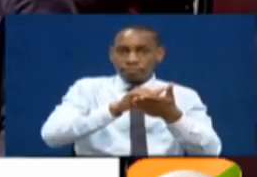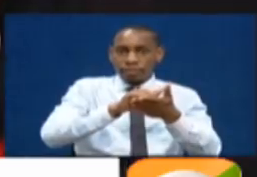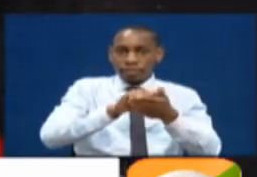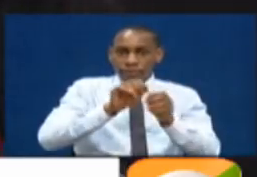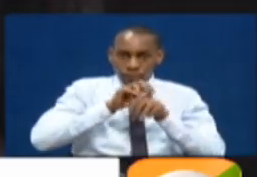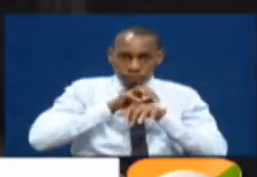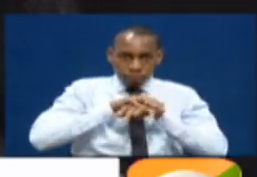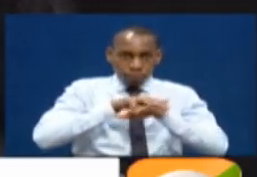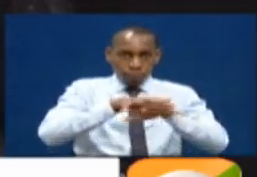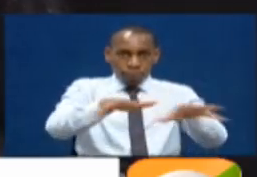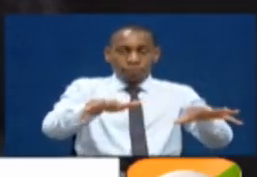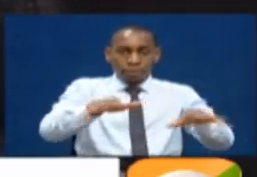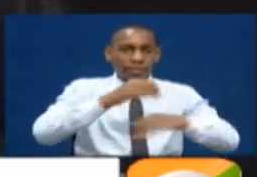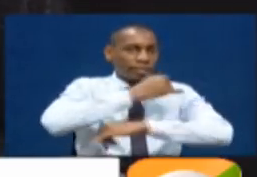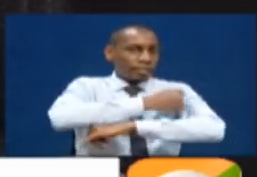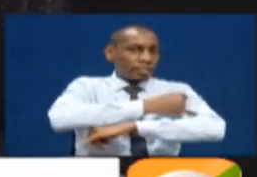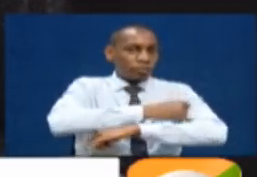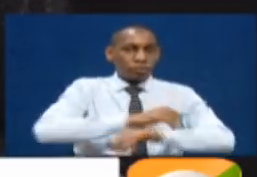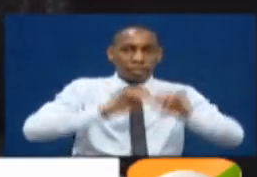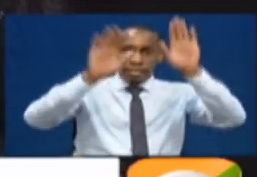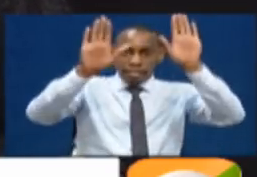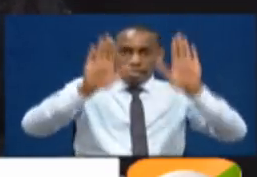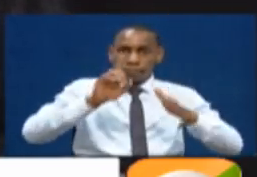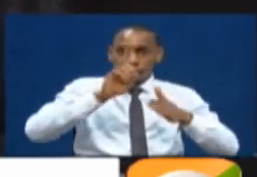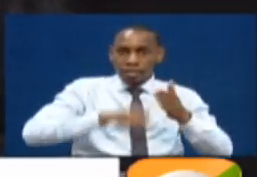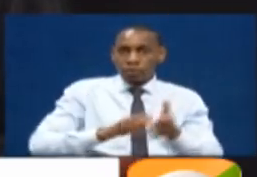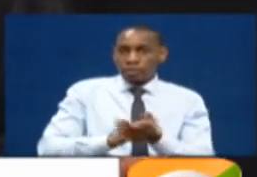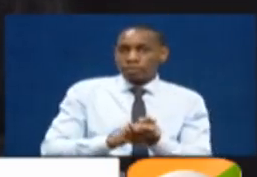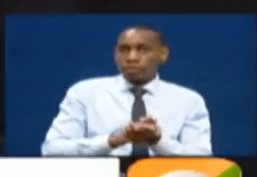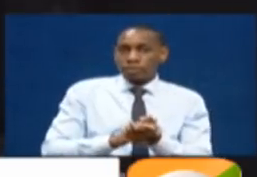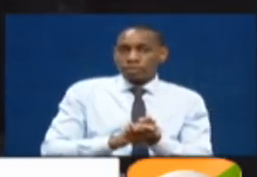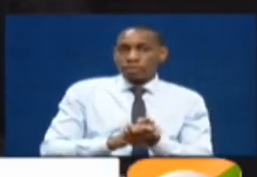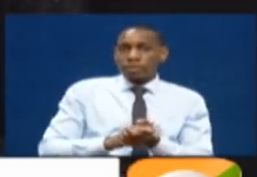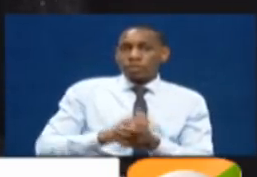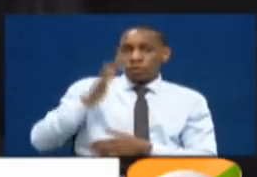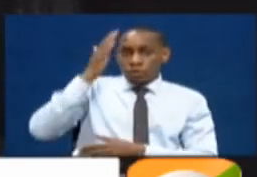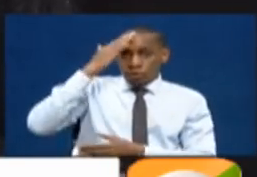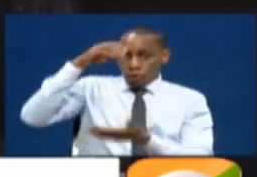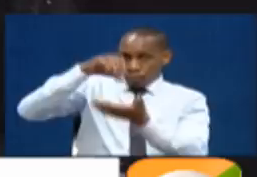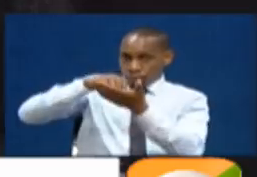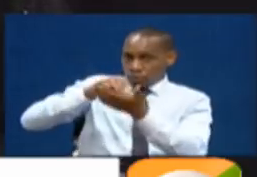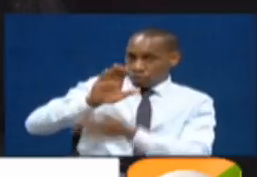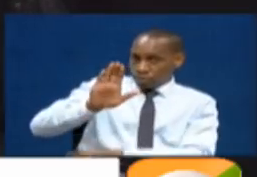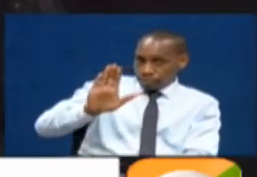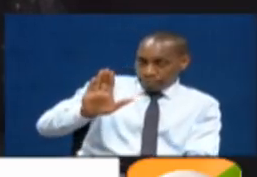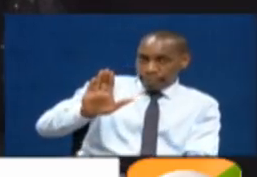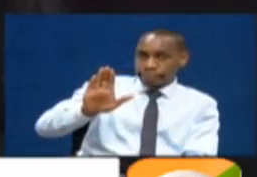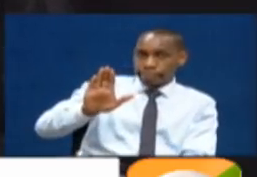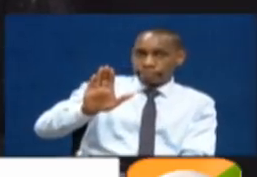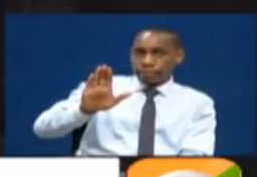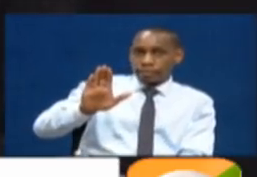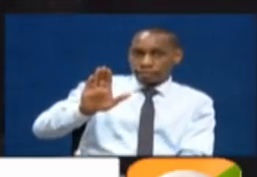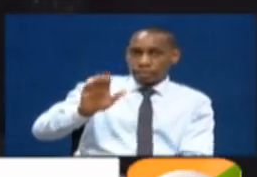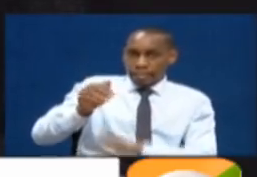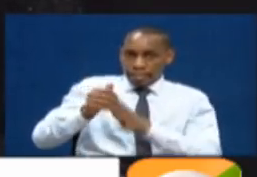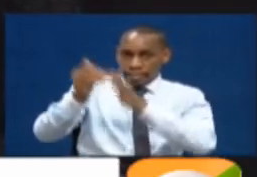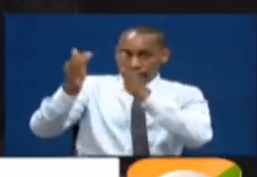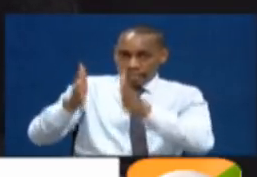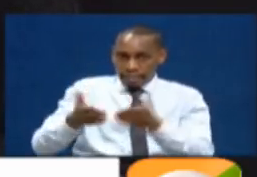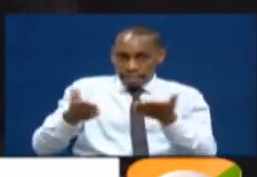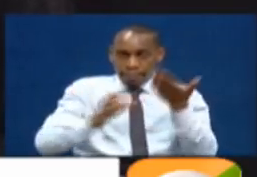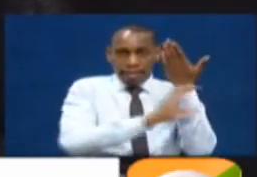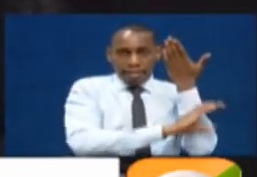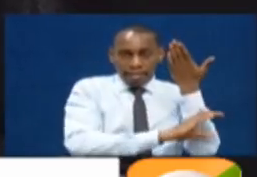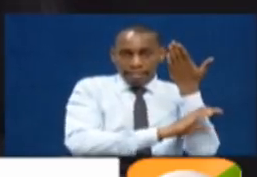institutions. So it is also important that we get to know where is your standing as a leader in this